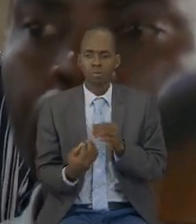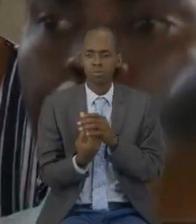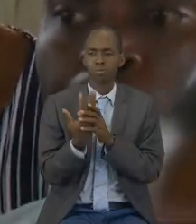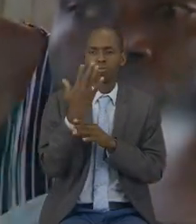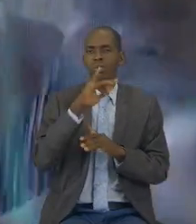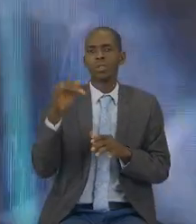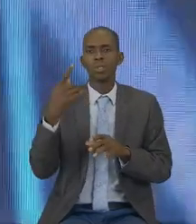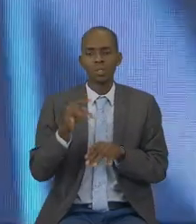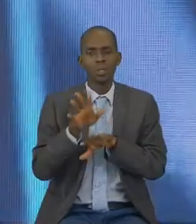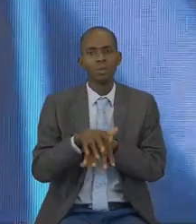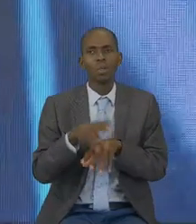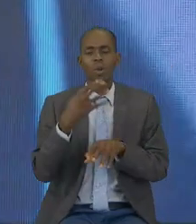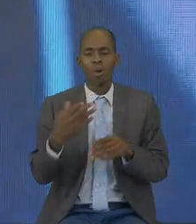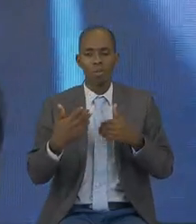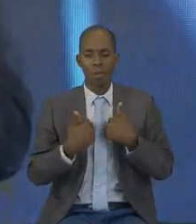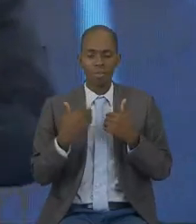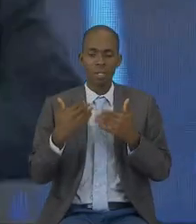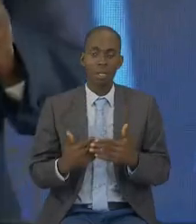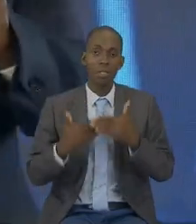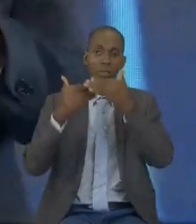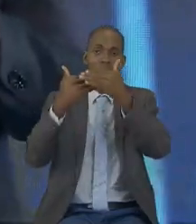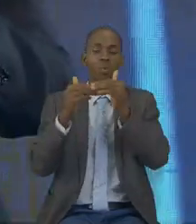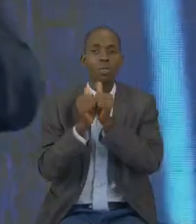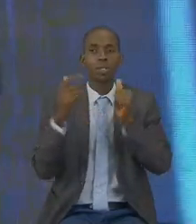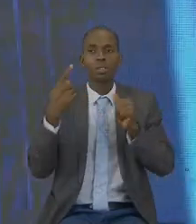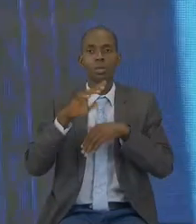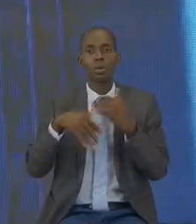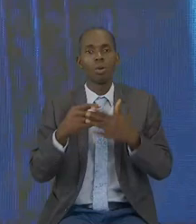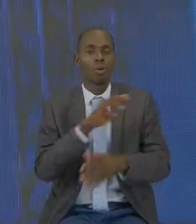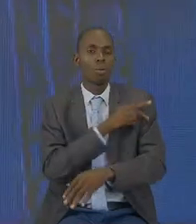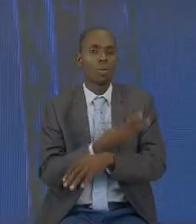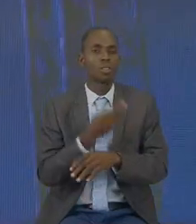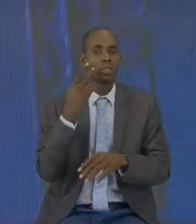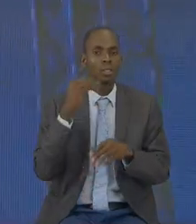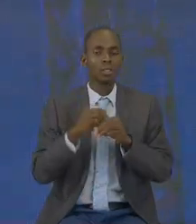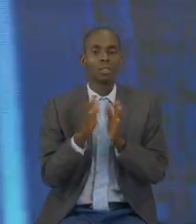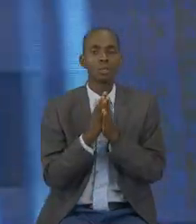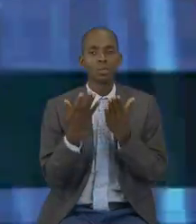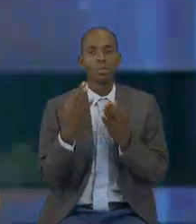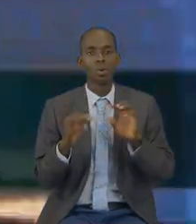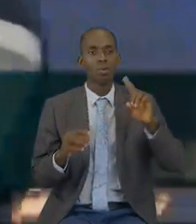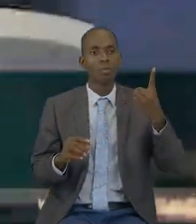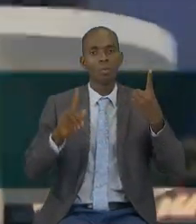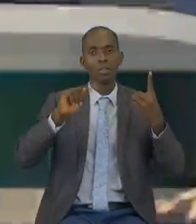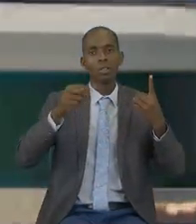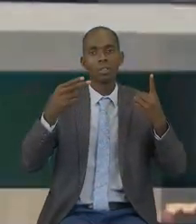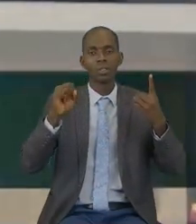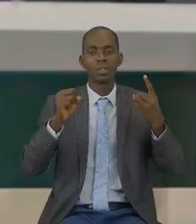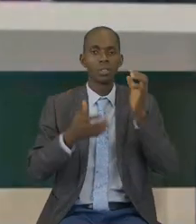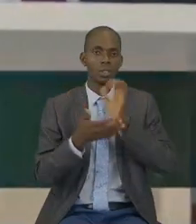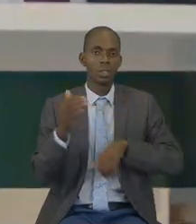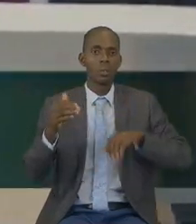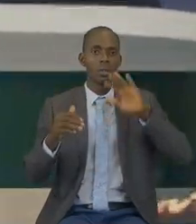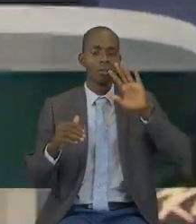having advanced without the Almighty. I'm looking at 1 Thessalonians chapter 5 and reading